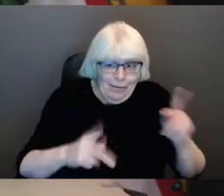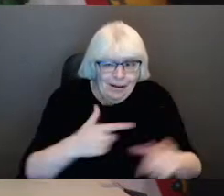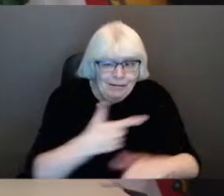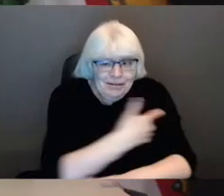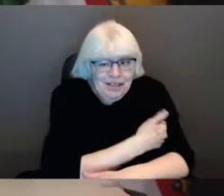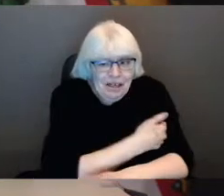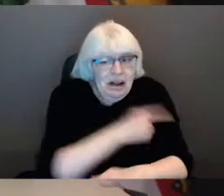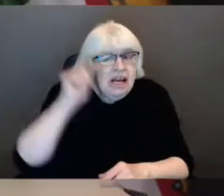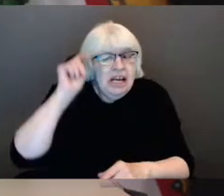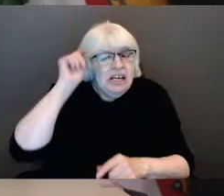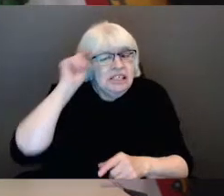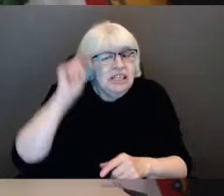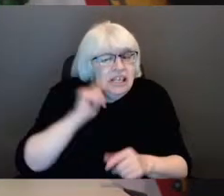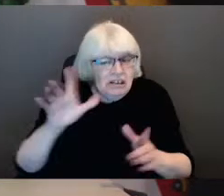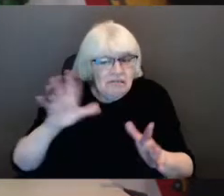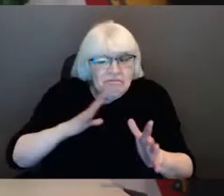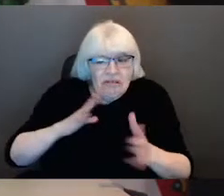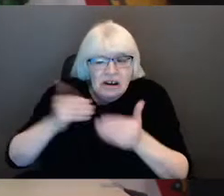is natural.